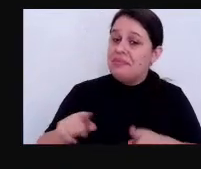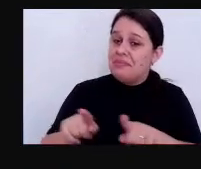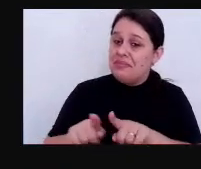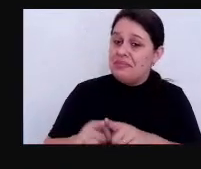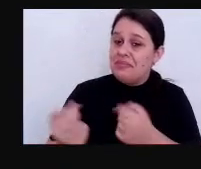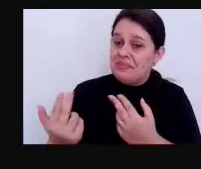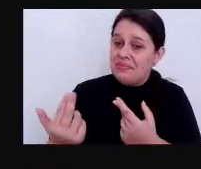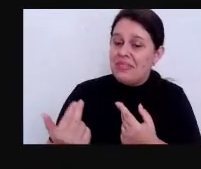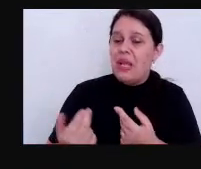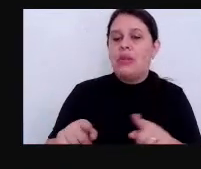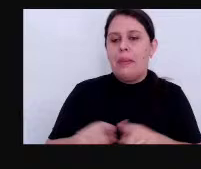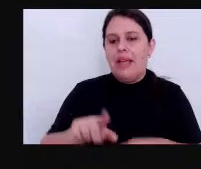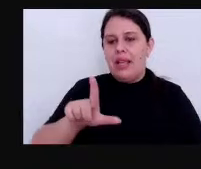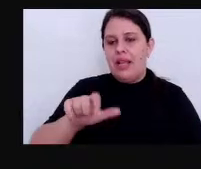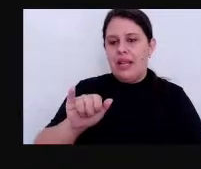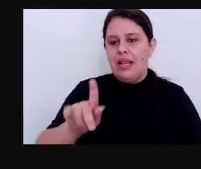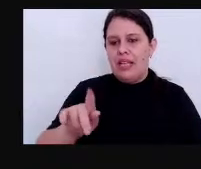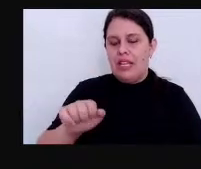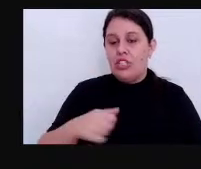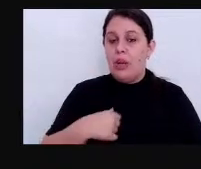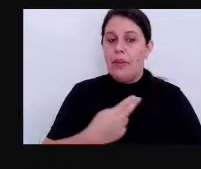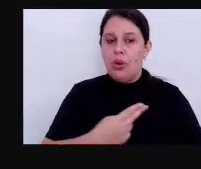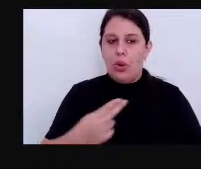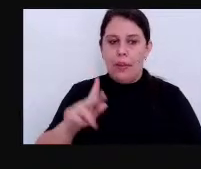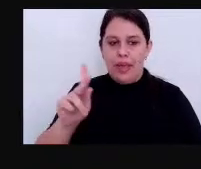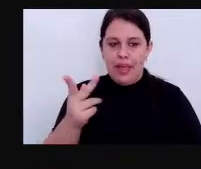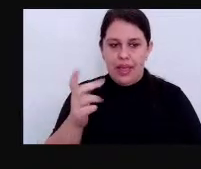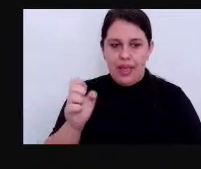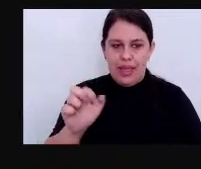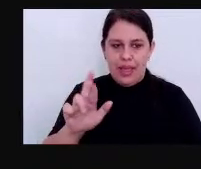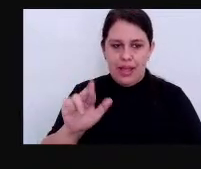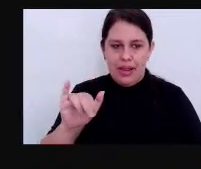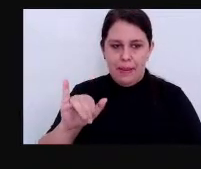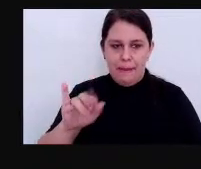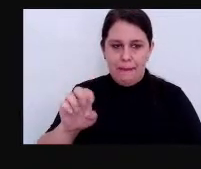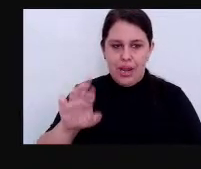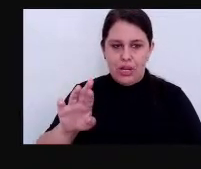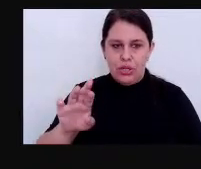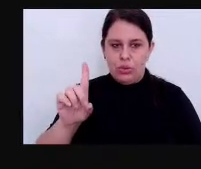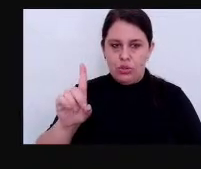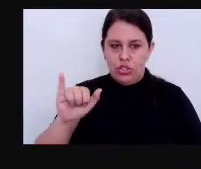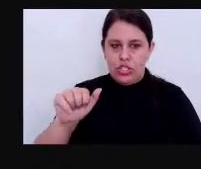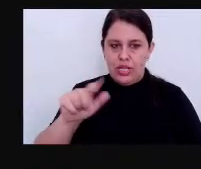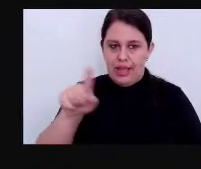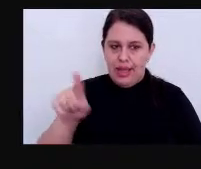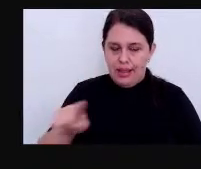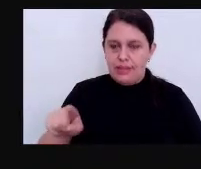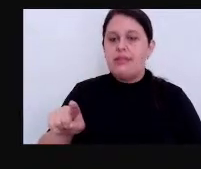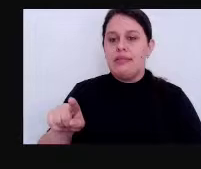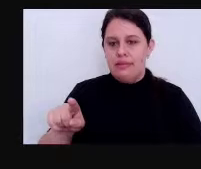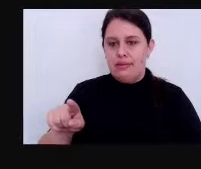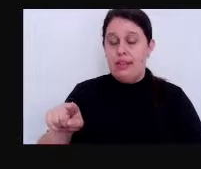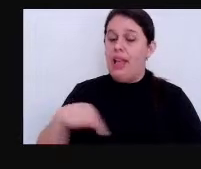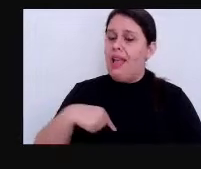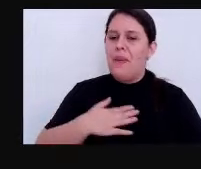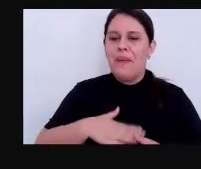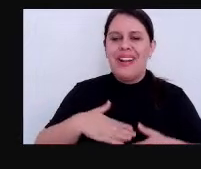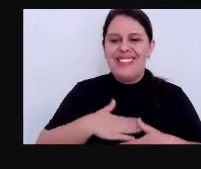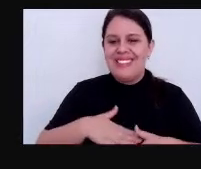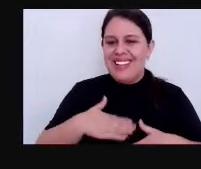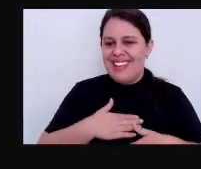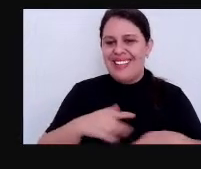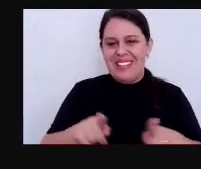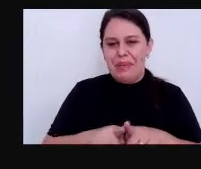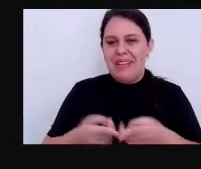Diaz, and I'm found easily. So I'd be very happy to, you know, just interact with